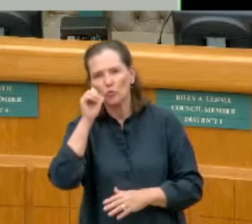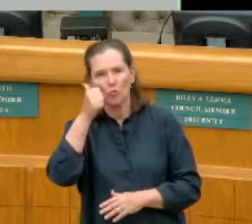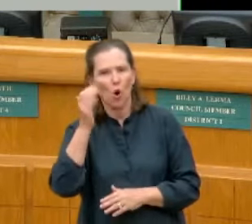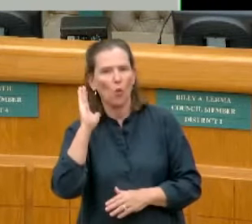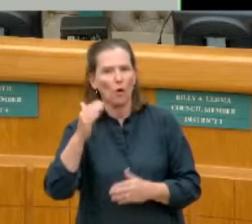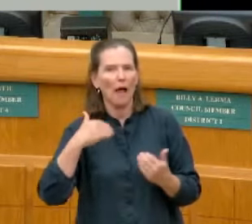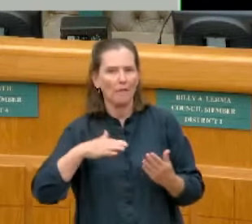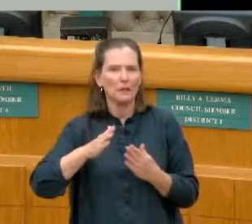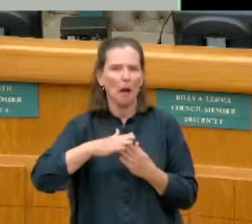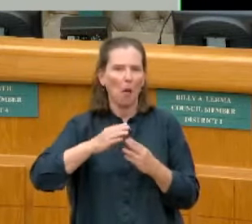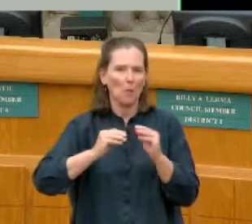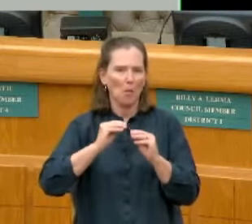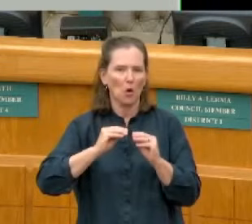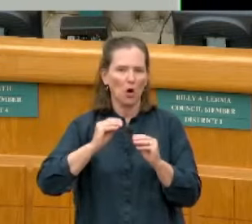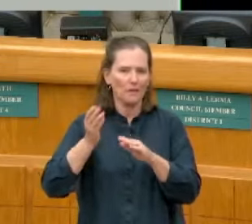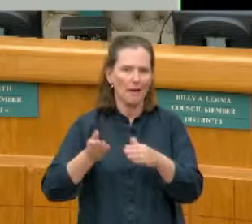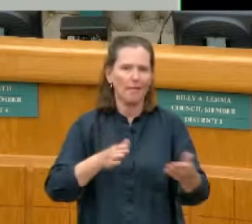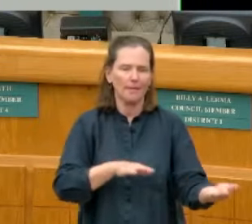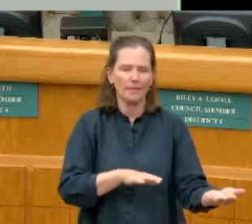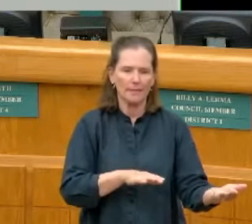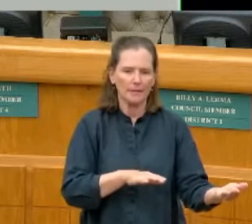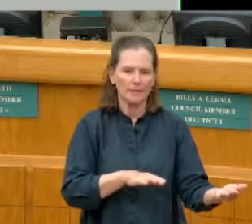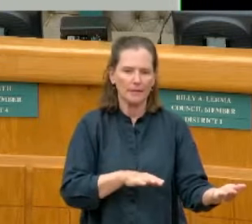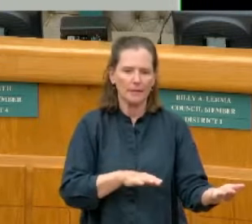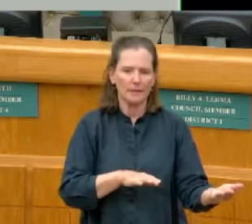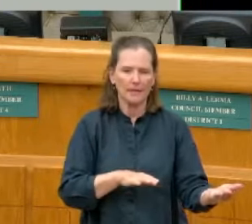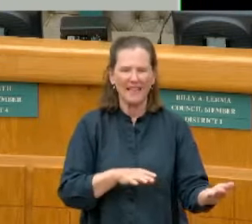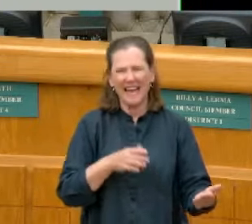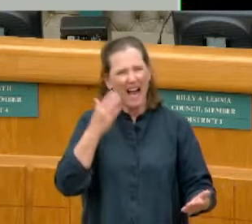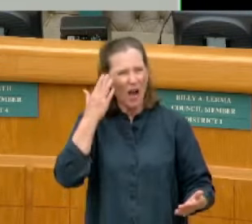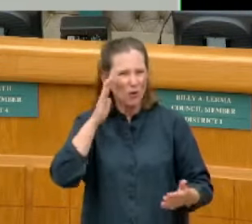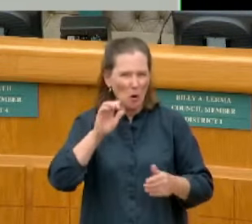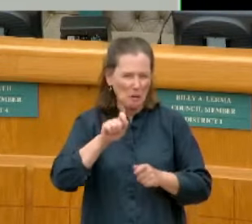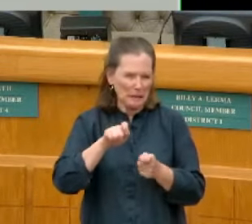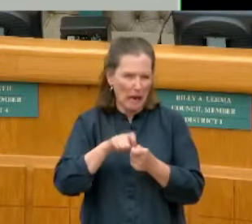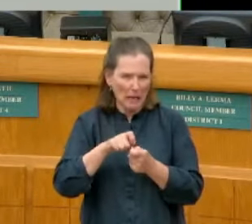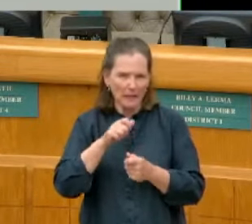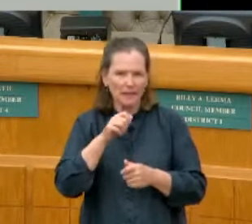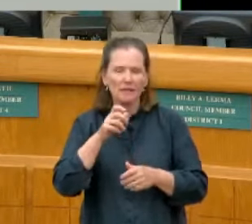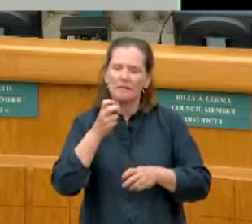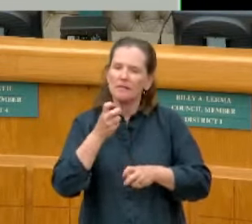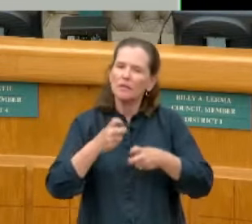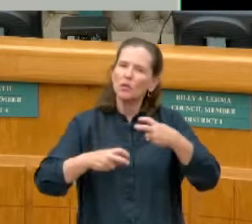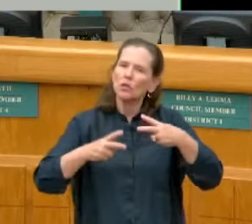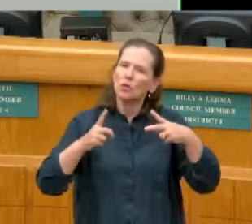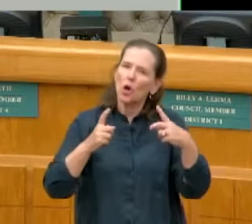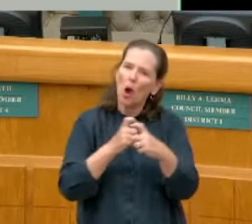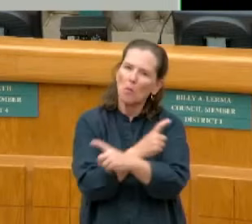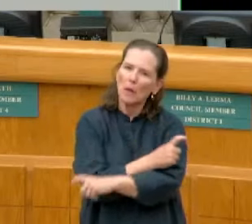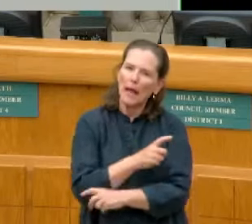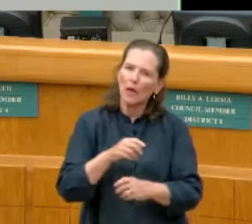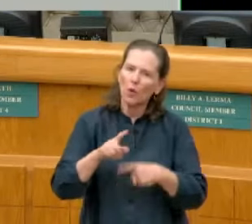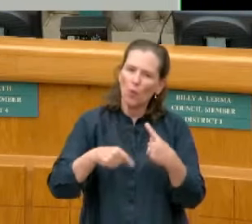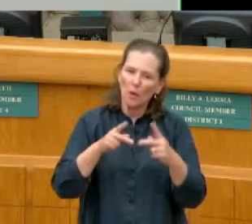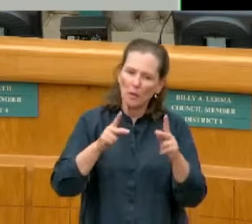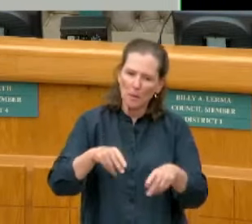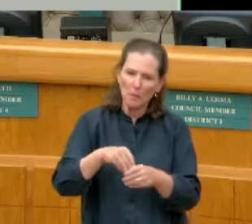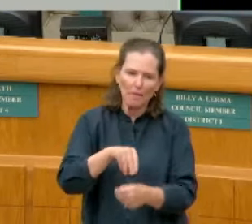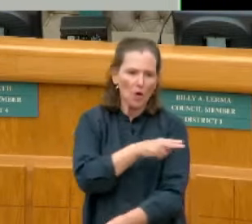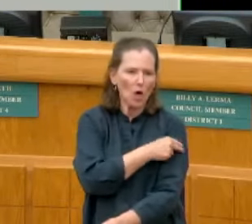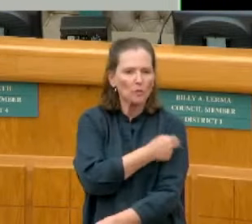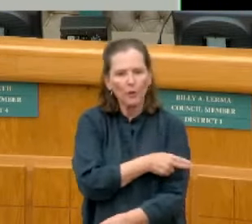all the projections we're making here today, this is the one that I'm the least certain about because of the complex dynamics of who's been